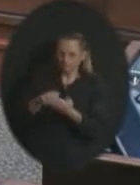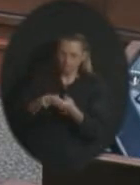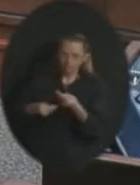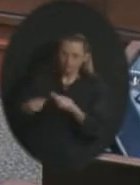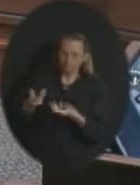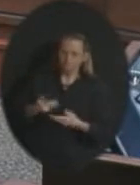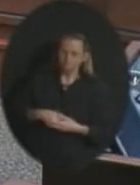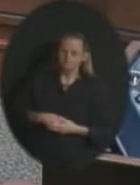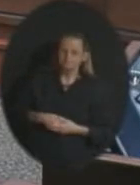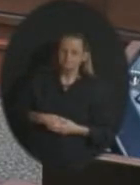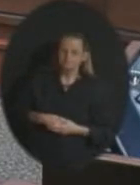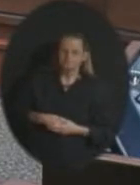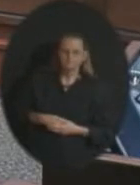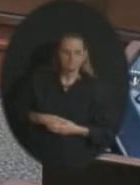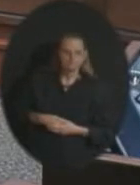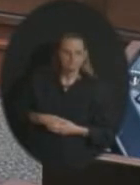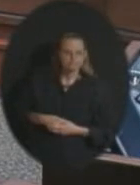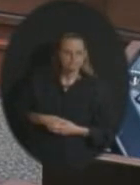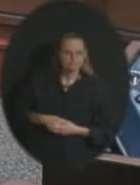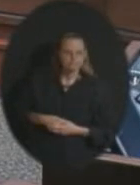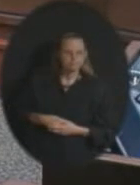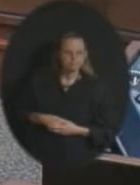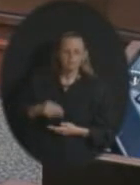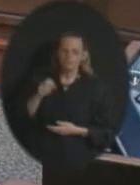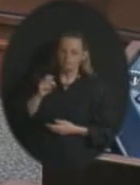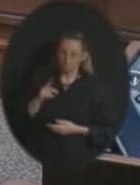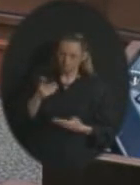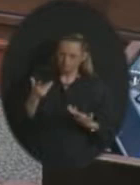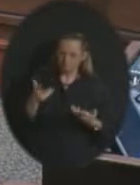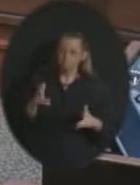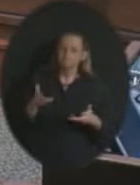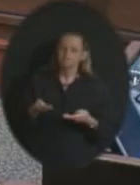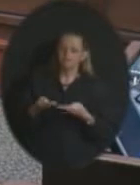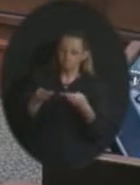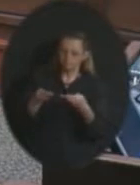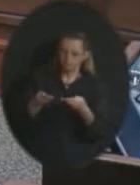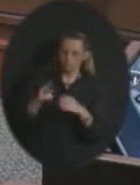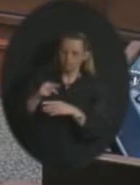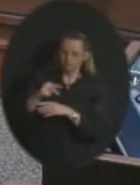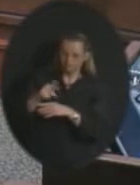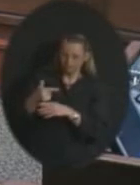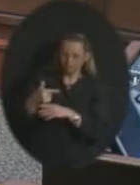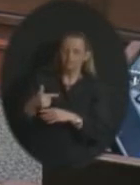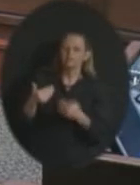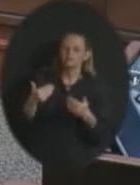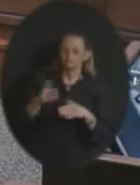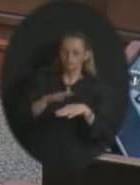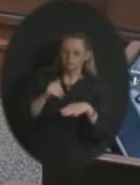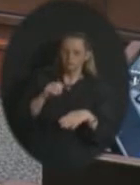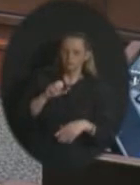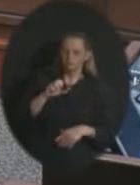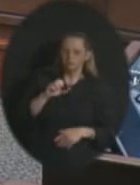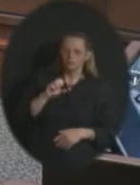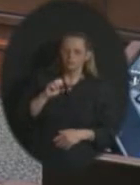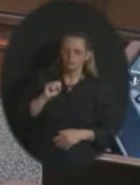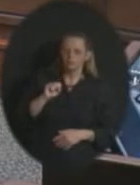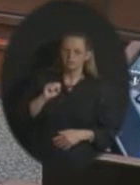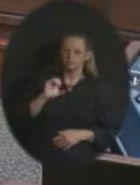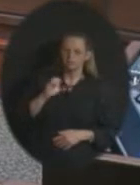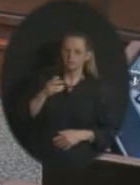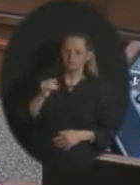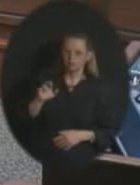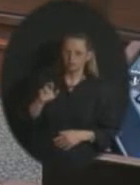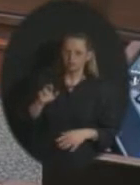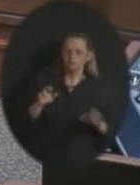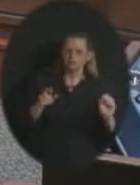Second. Ms. Hibbs, I have a motion by Mr. Pollan and a second by Mr. Parker. Would you call the roll, please? Mr. Scheer. Yes. Ms. Ashley.